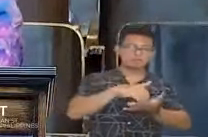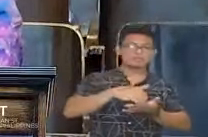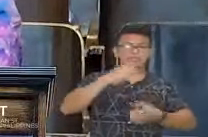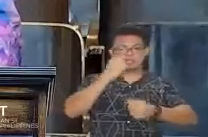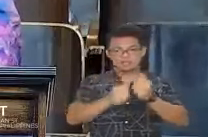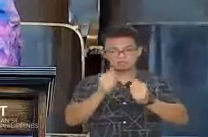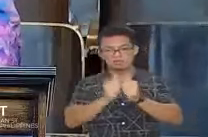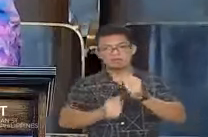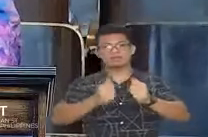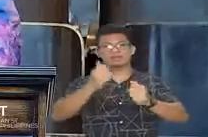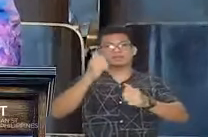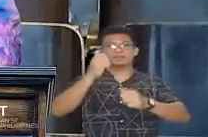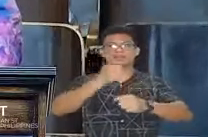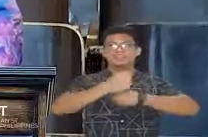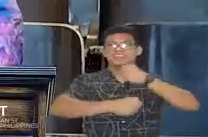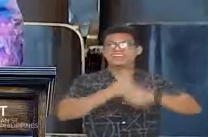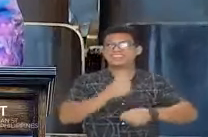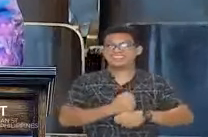year.